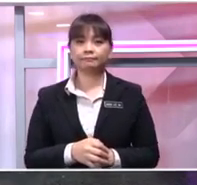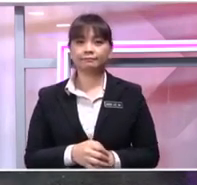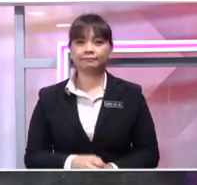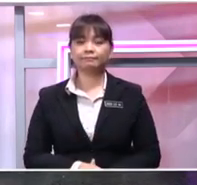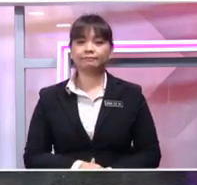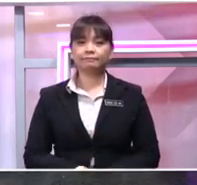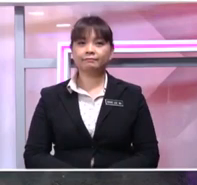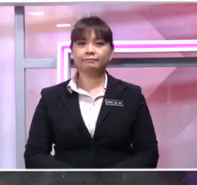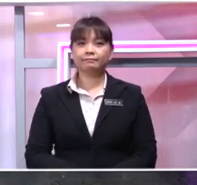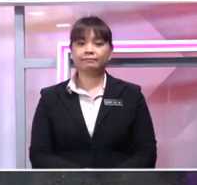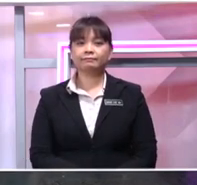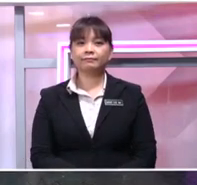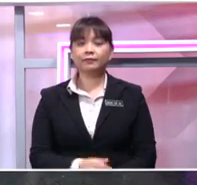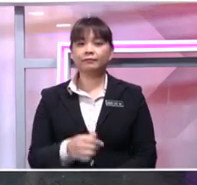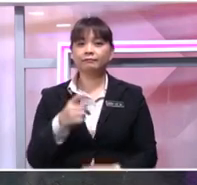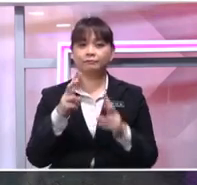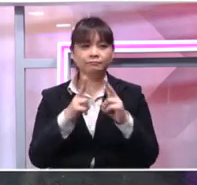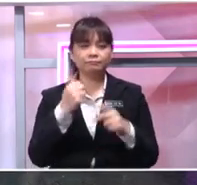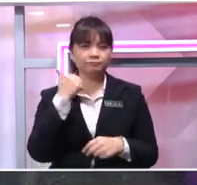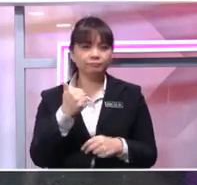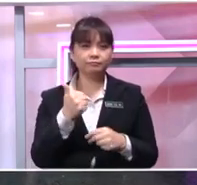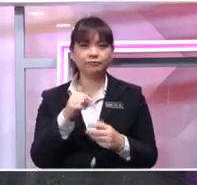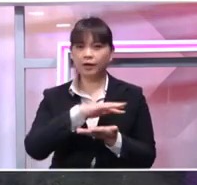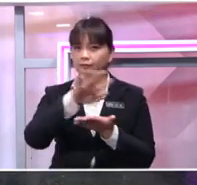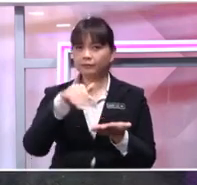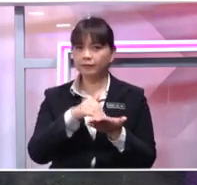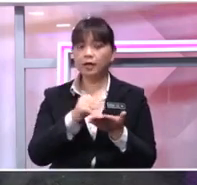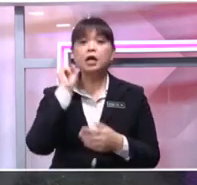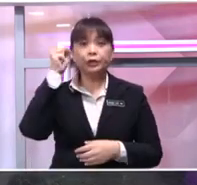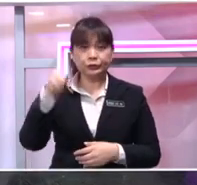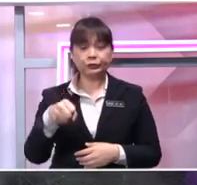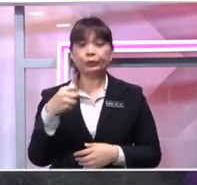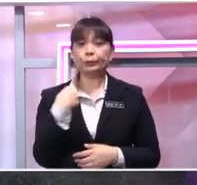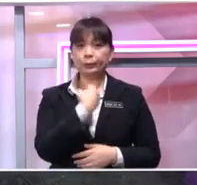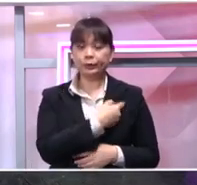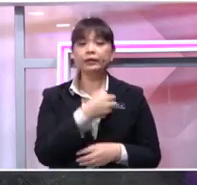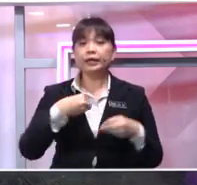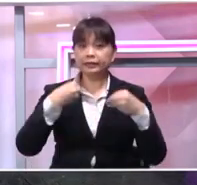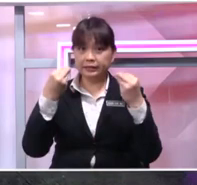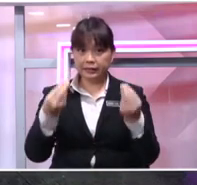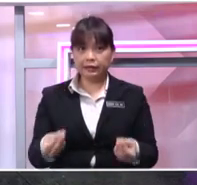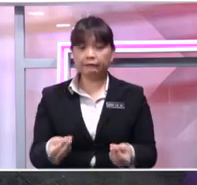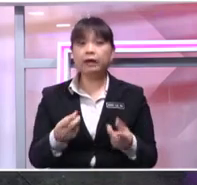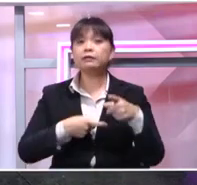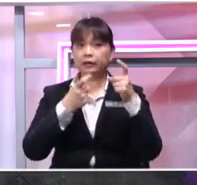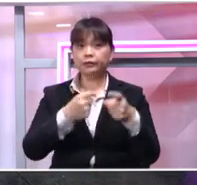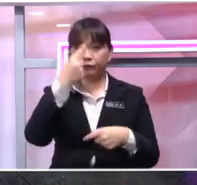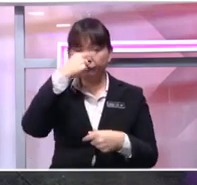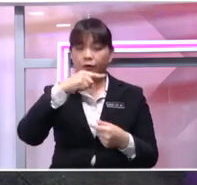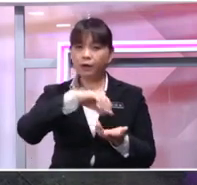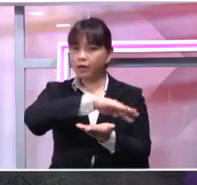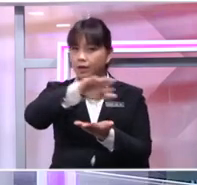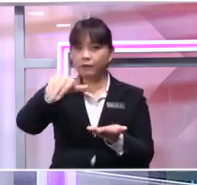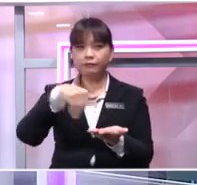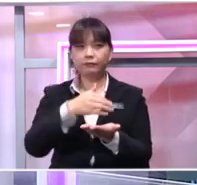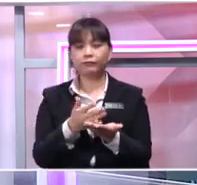All right, excellent everyone. Thank you so much. Okay, thank you so much. Give... Yes, they all deserve a so one reward, for every yes. one of them. All right, so